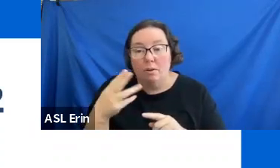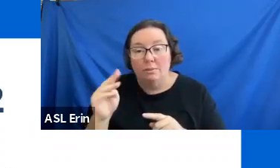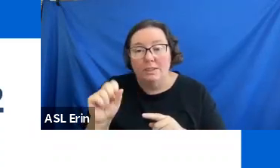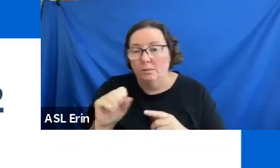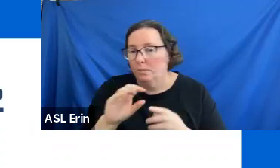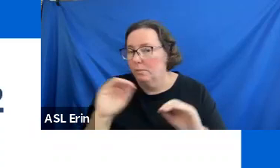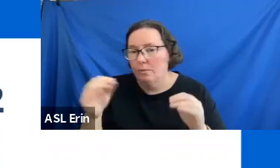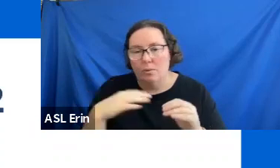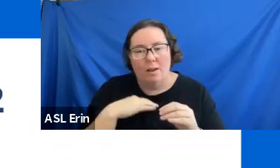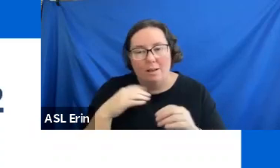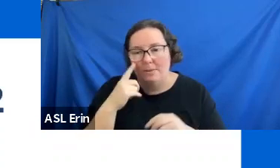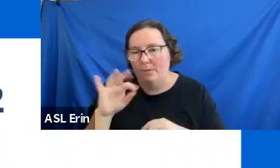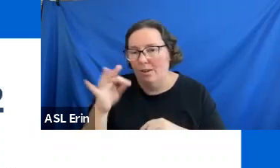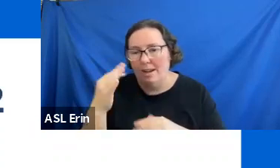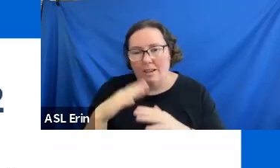9.